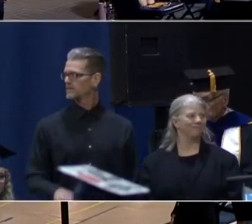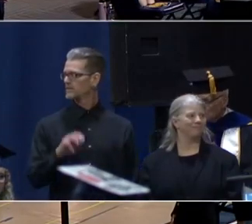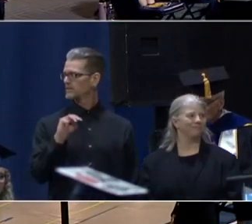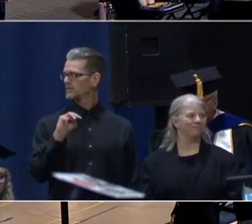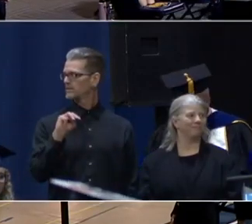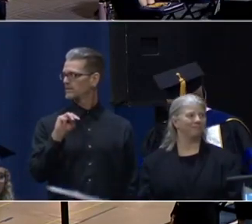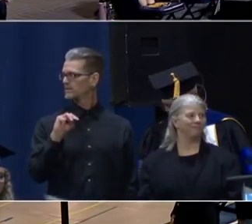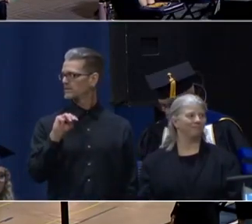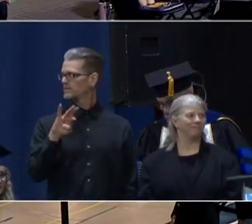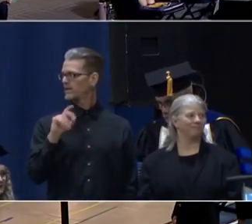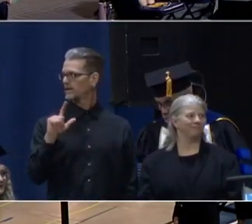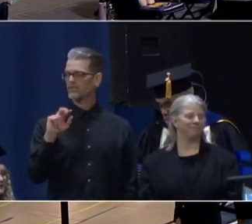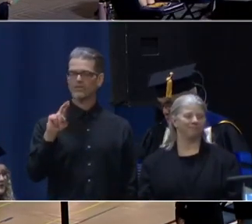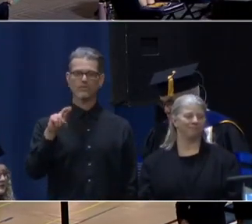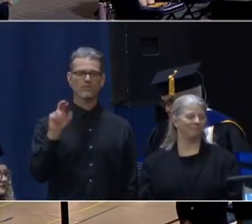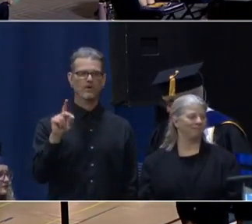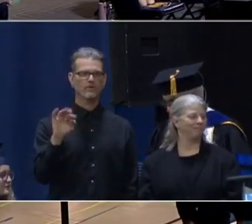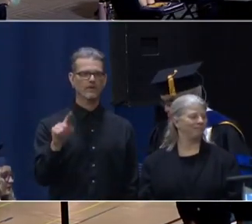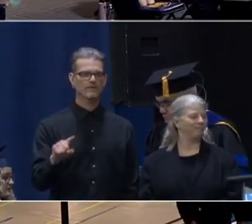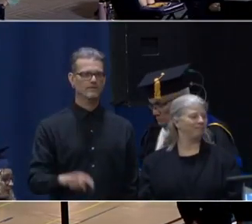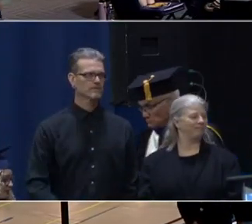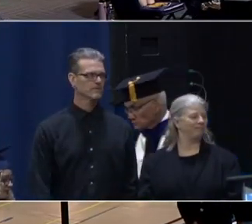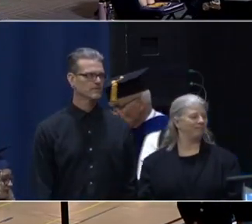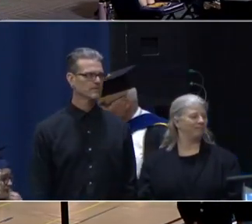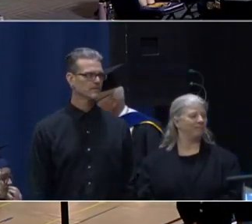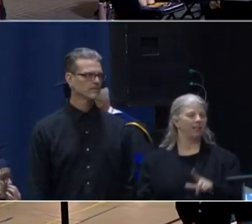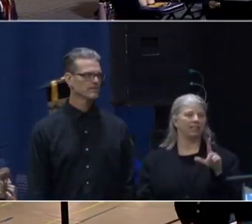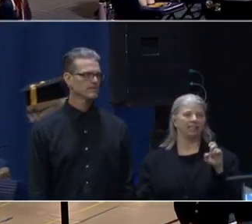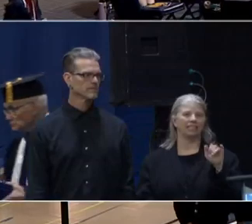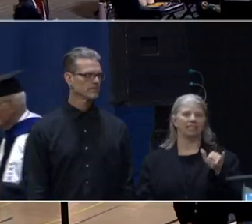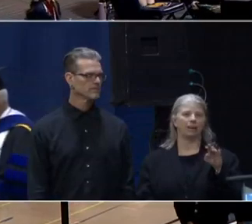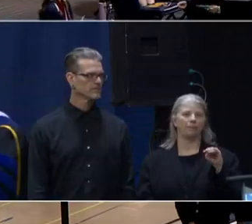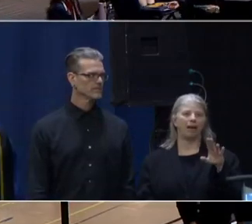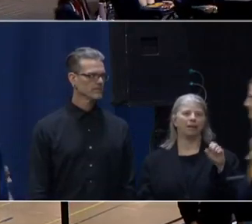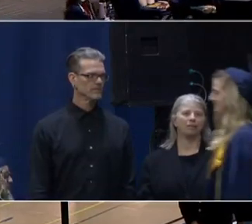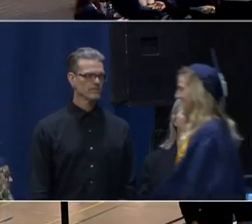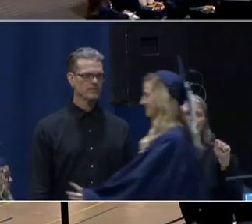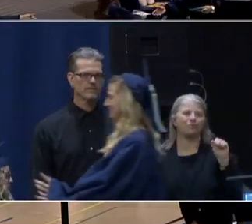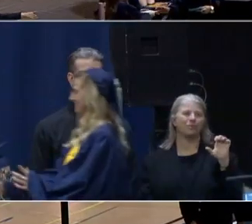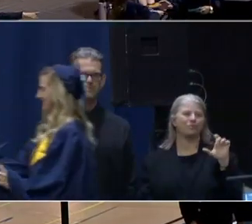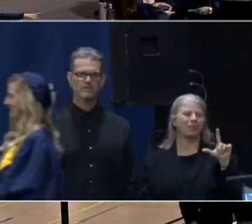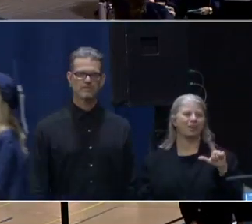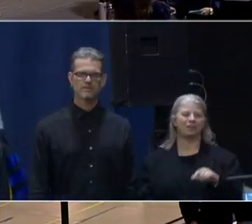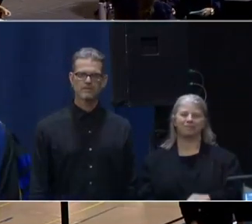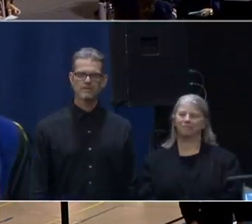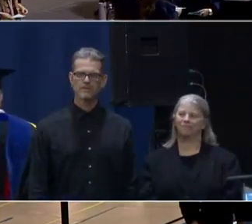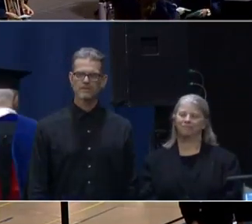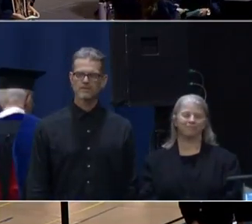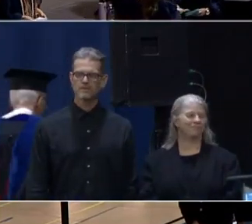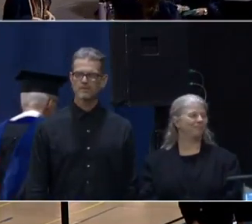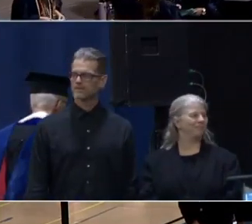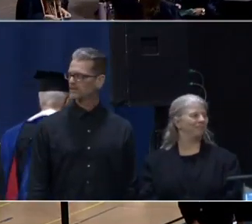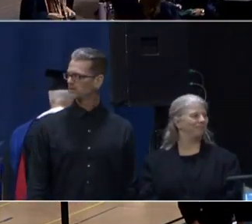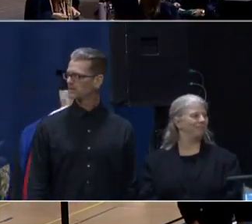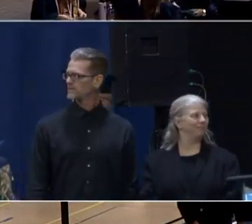Michael Rodriguez. Lindsay Miles, summa cum laude.